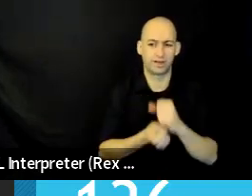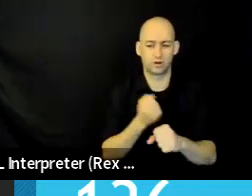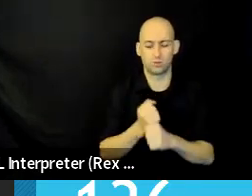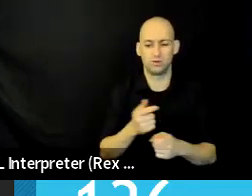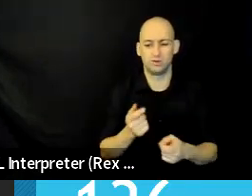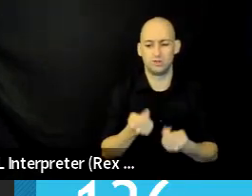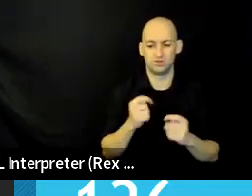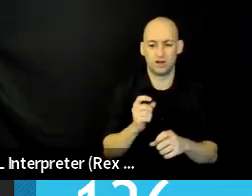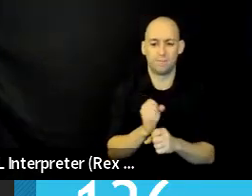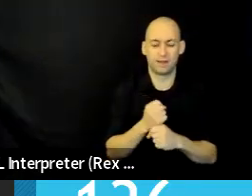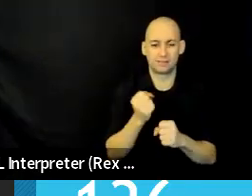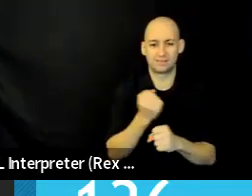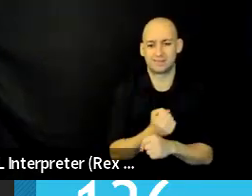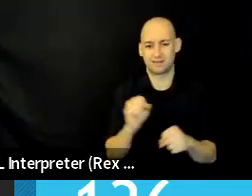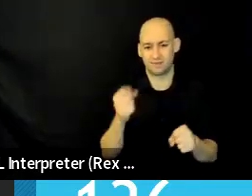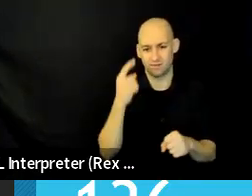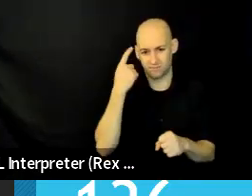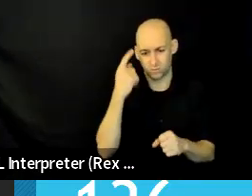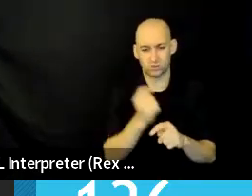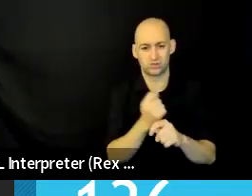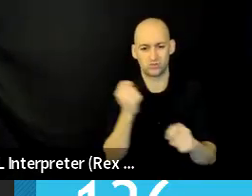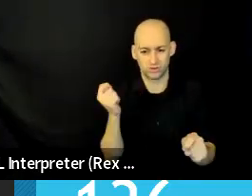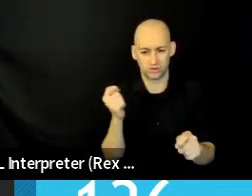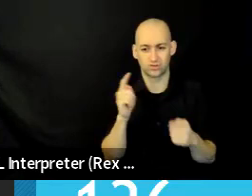park. And most of our customers are